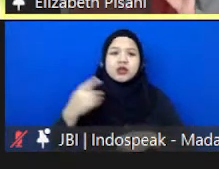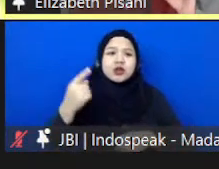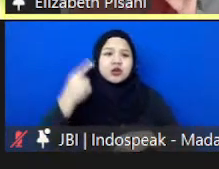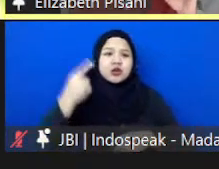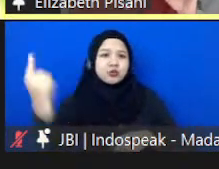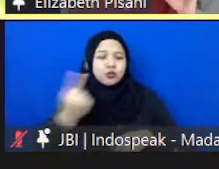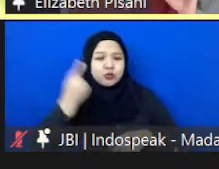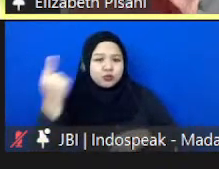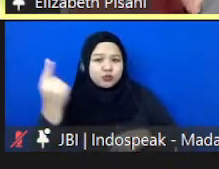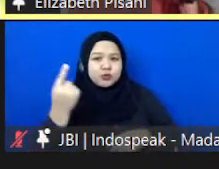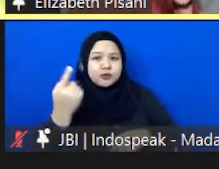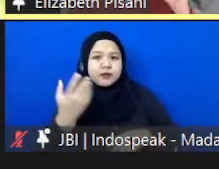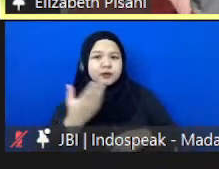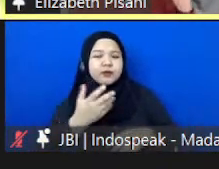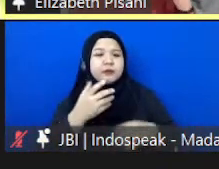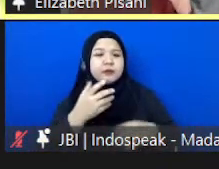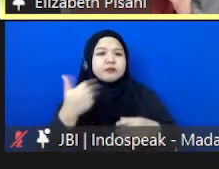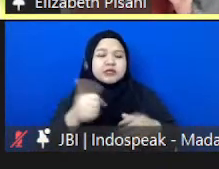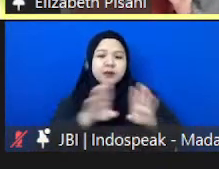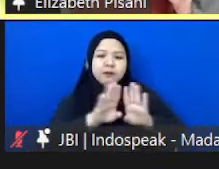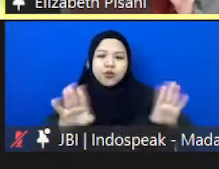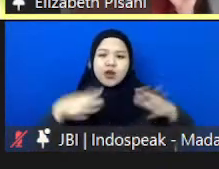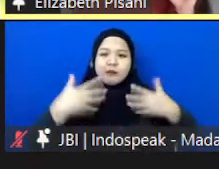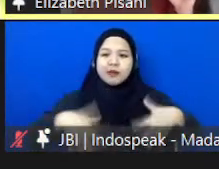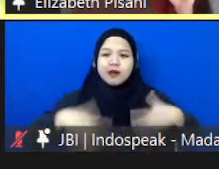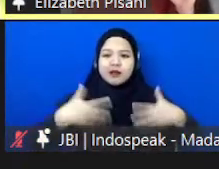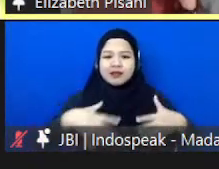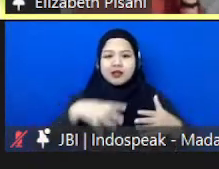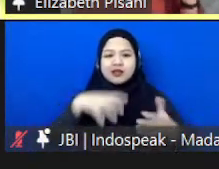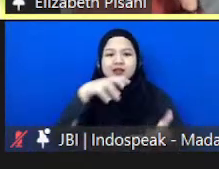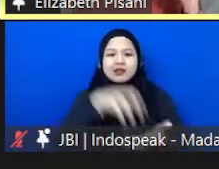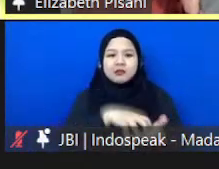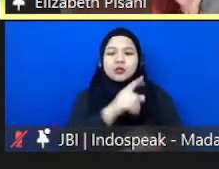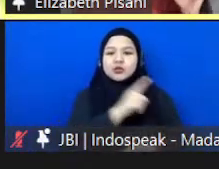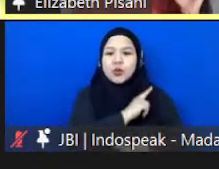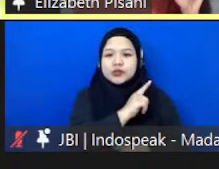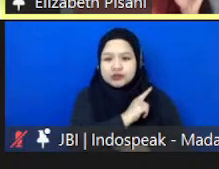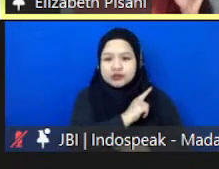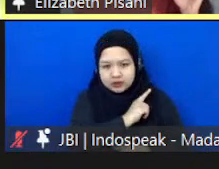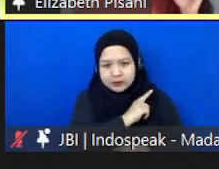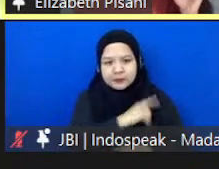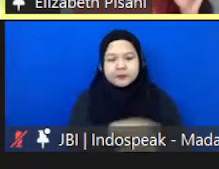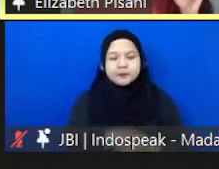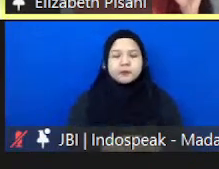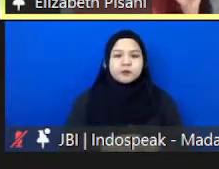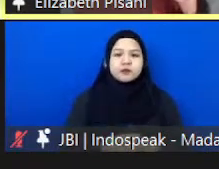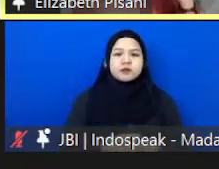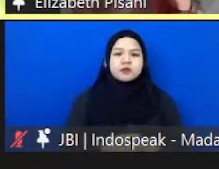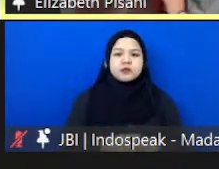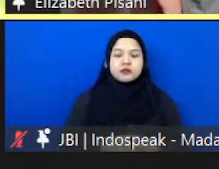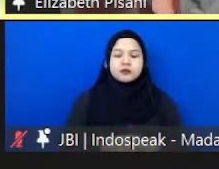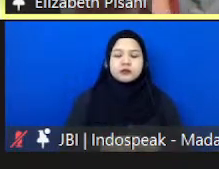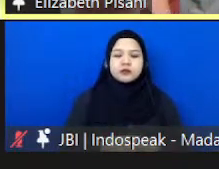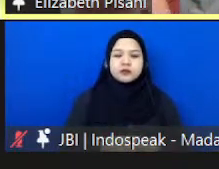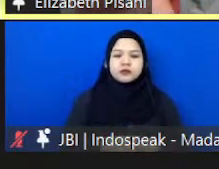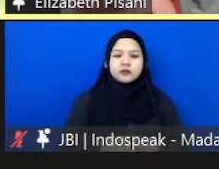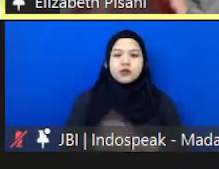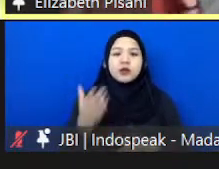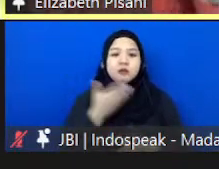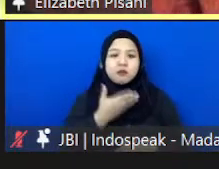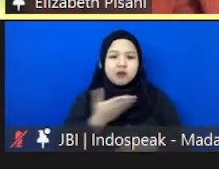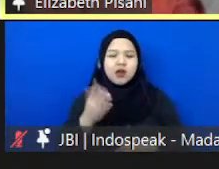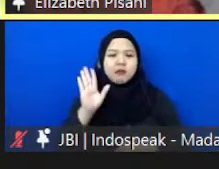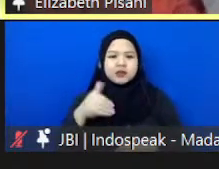run private practices. So they're also trying to supplement their incomes by running private practices. So they also have a